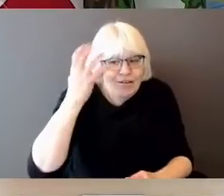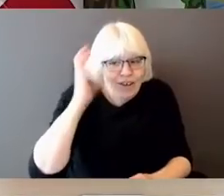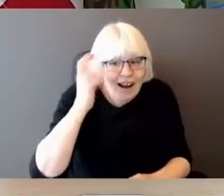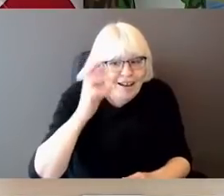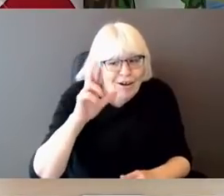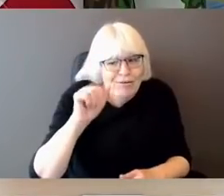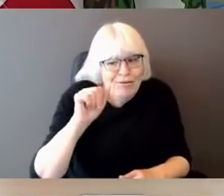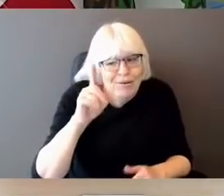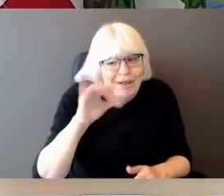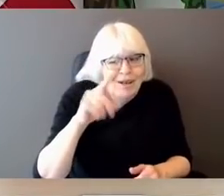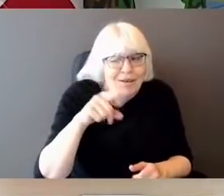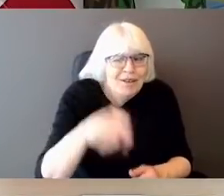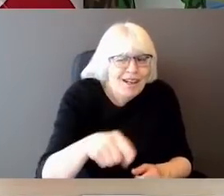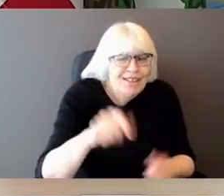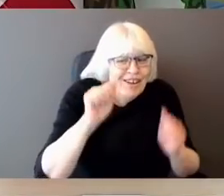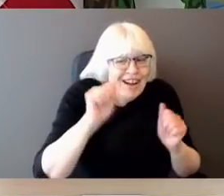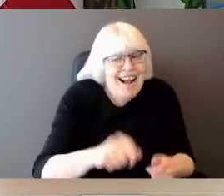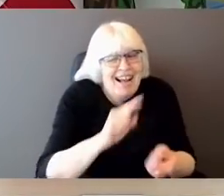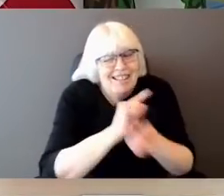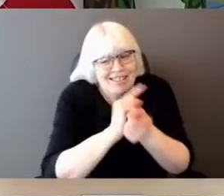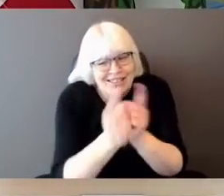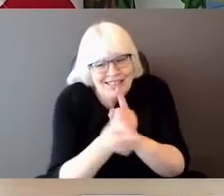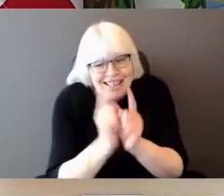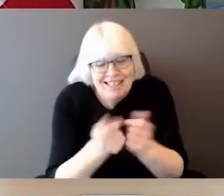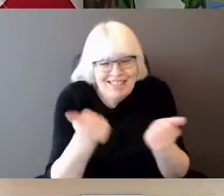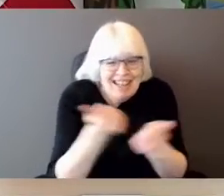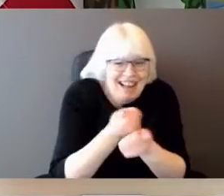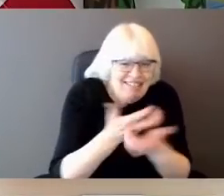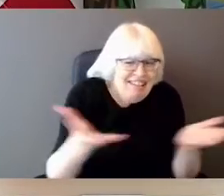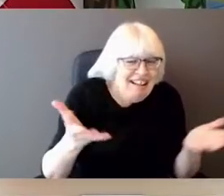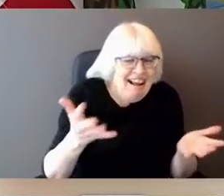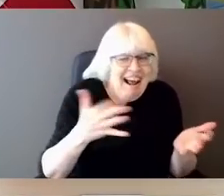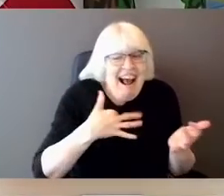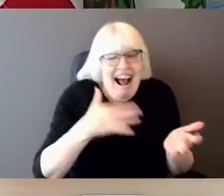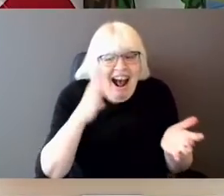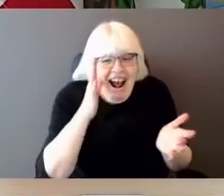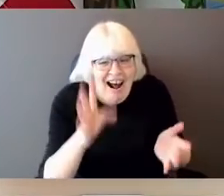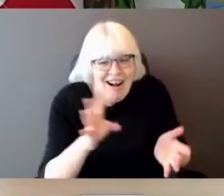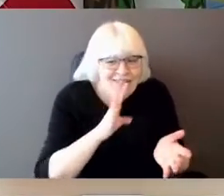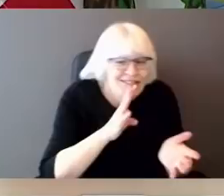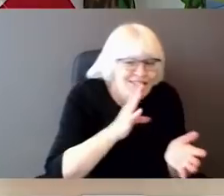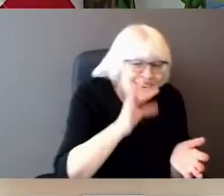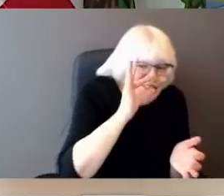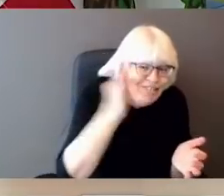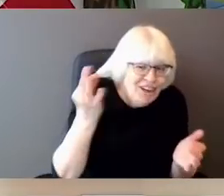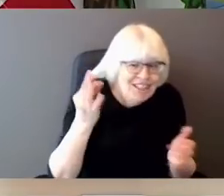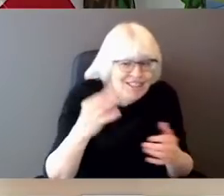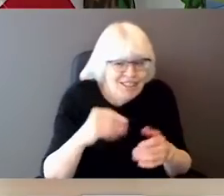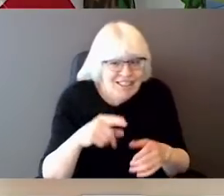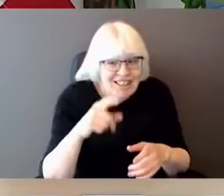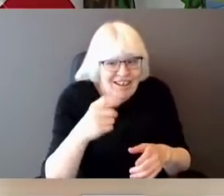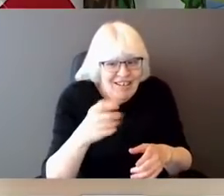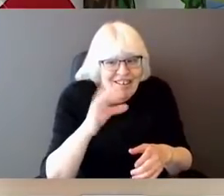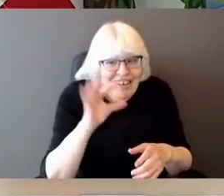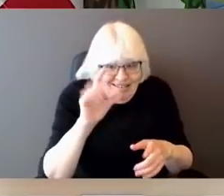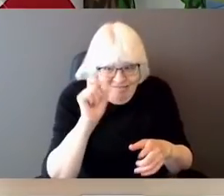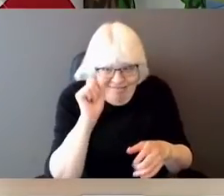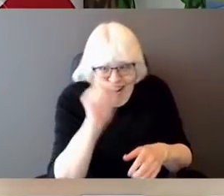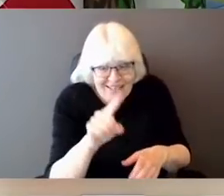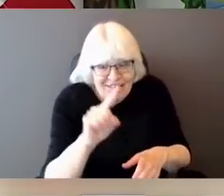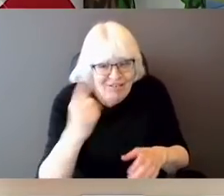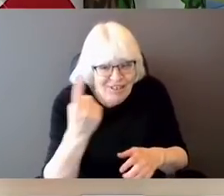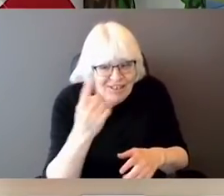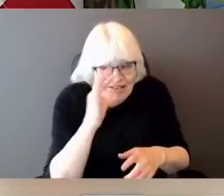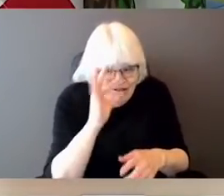So I'm going to speak in both languages, but my first question is in French first. Okay. Depuis 2-3 semaines,